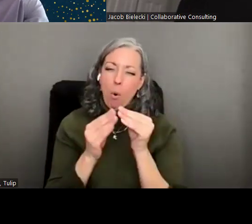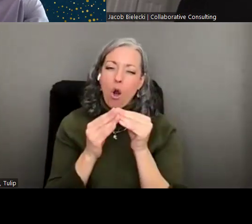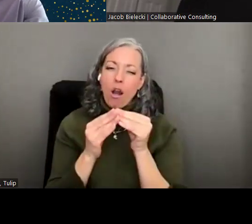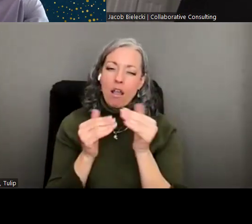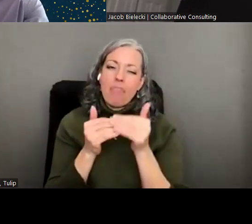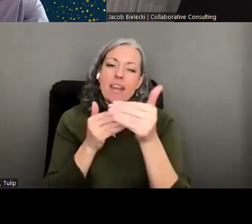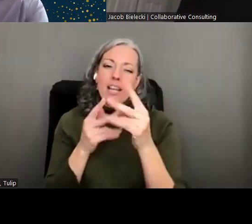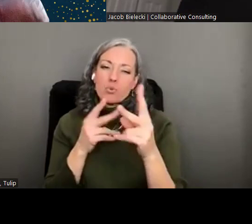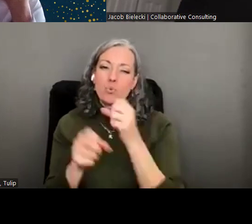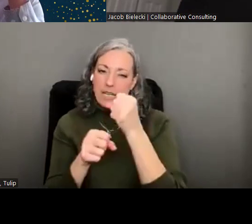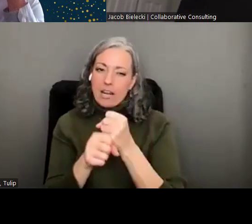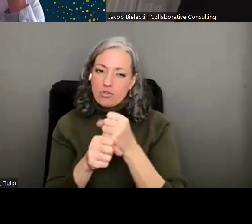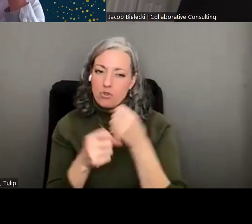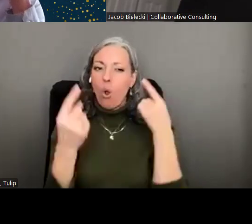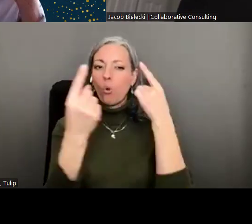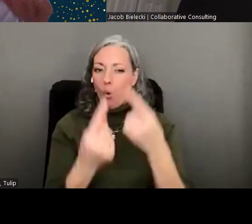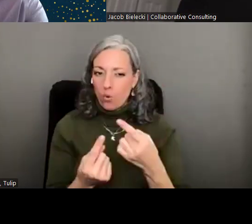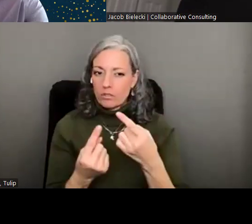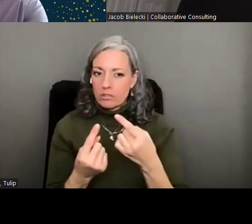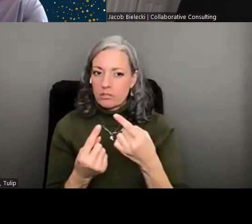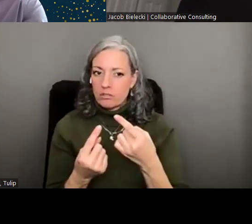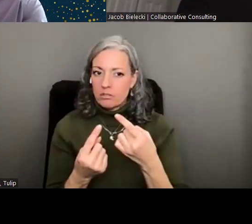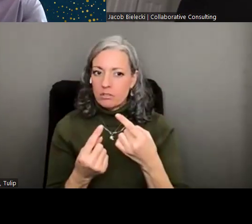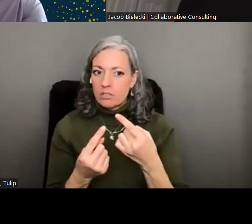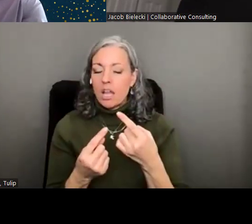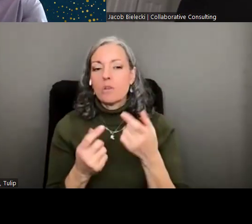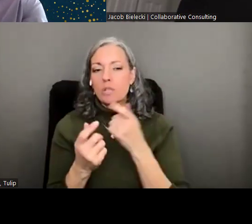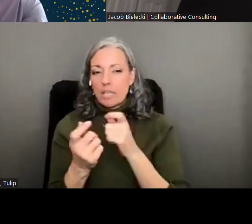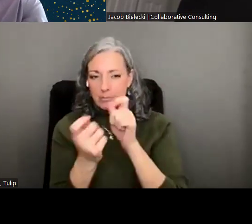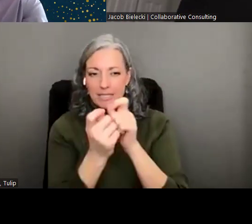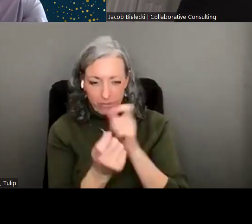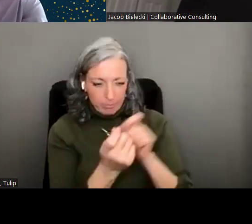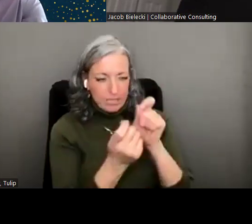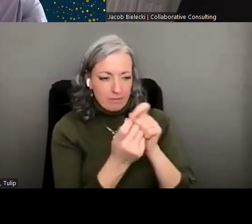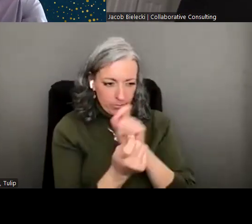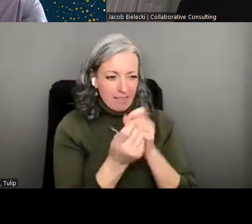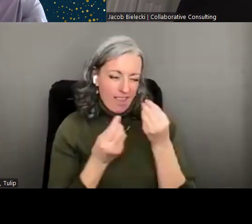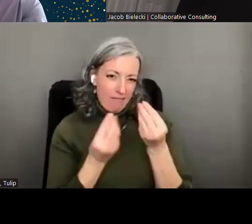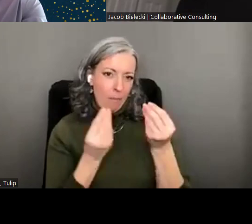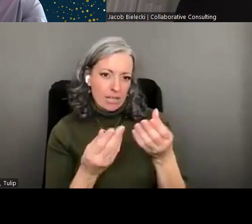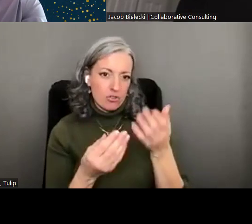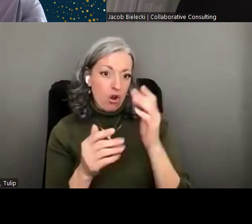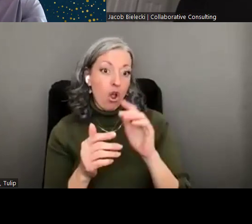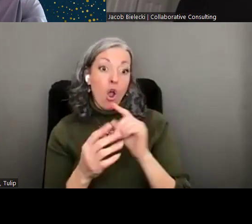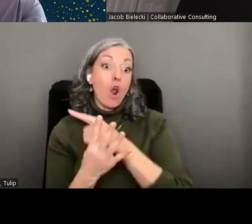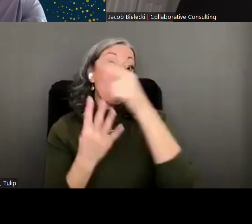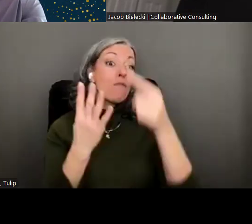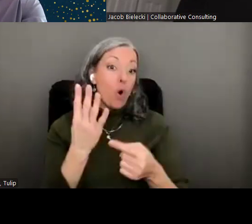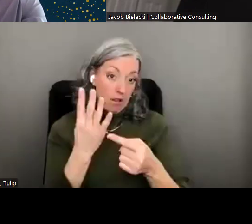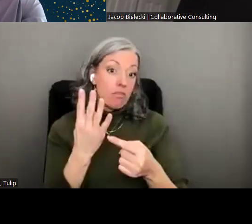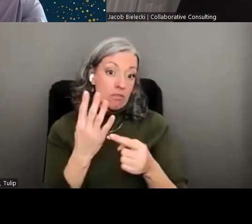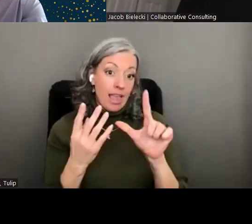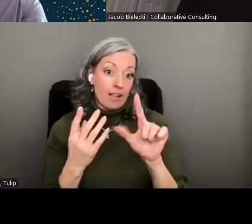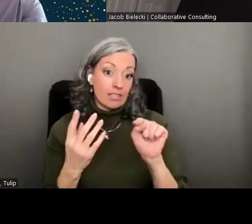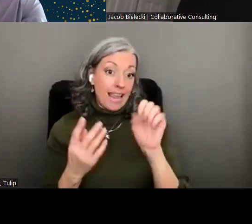of initiatives too, as we get greater specificity on all of those 4 domains of